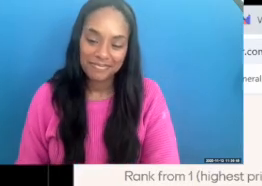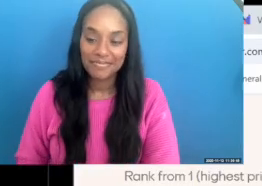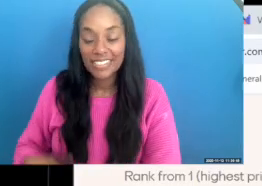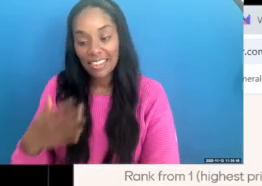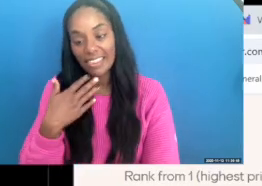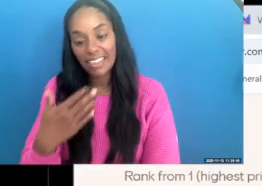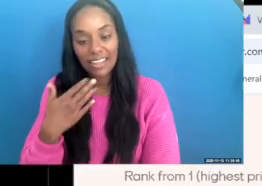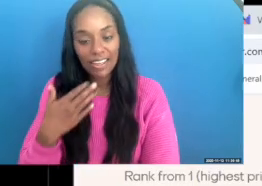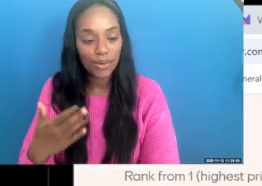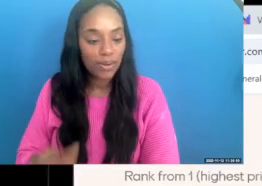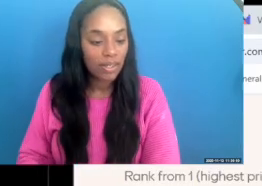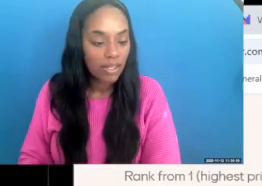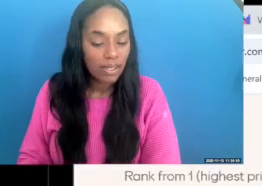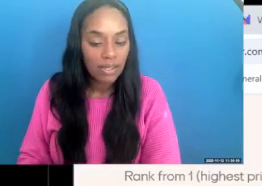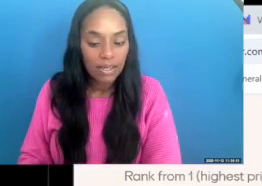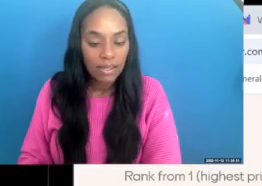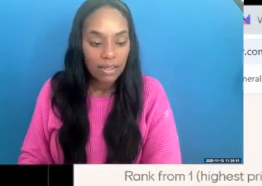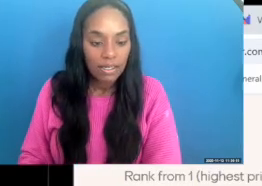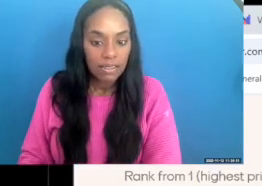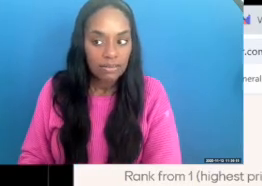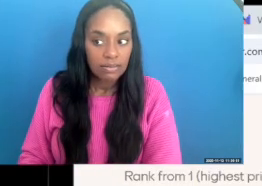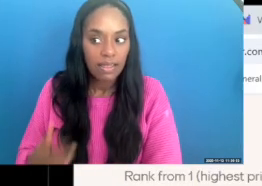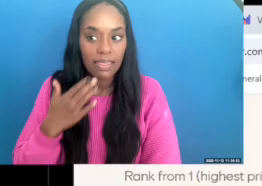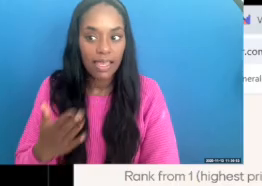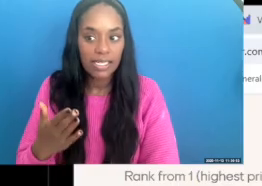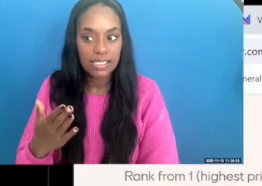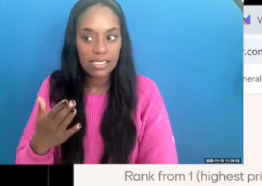pitching these solutions to them. Thank you.